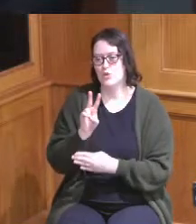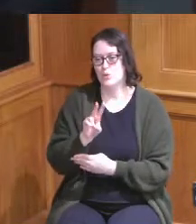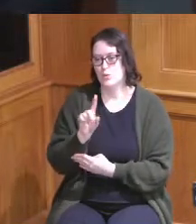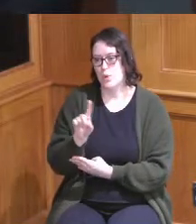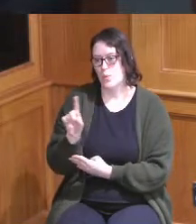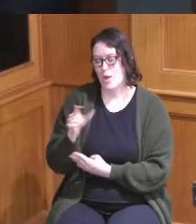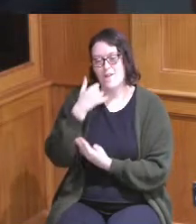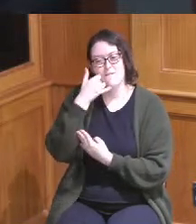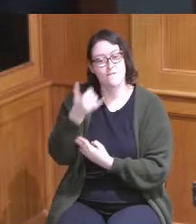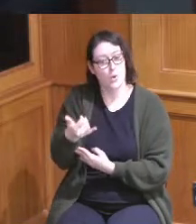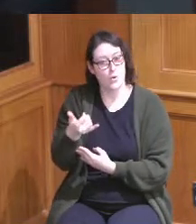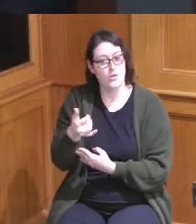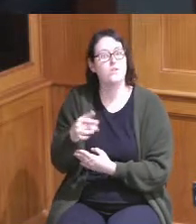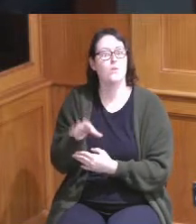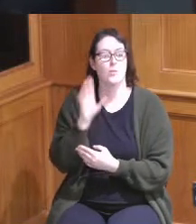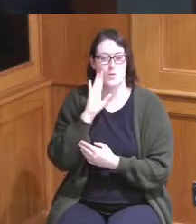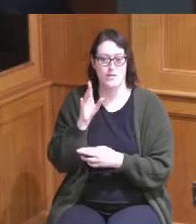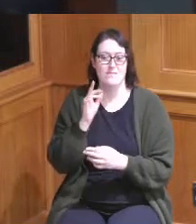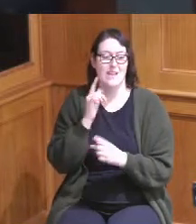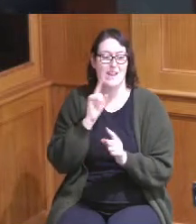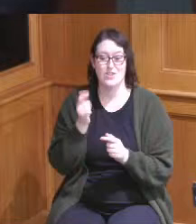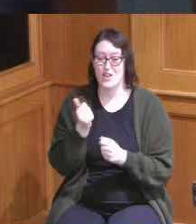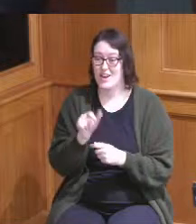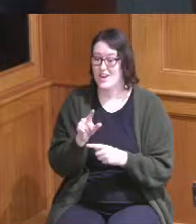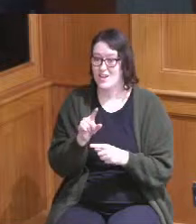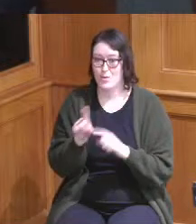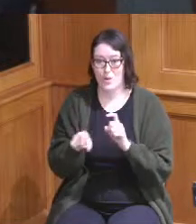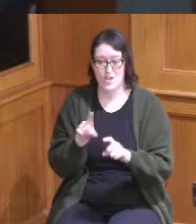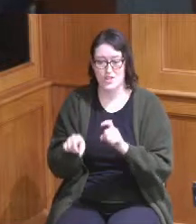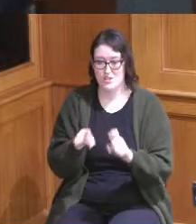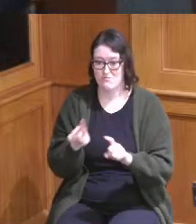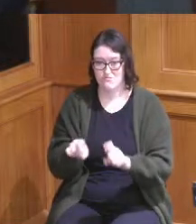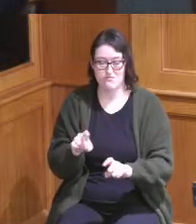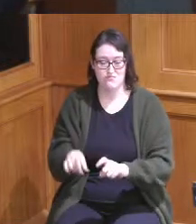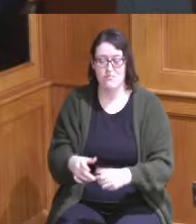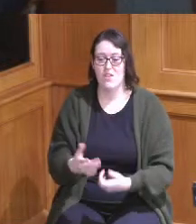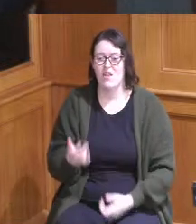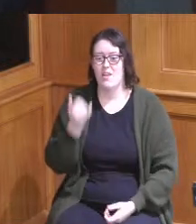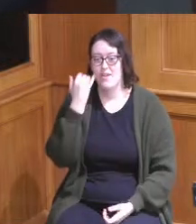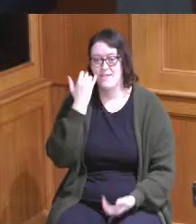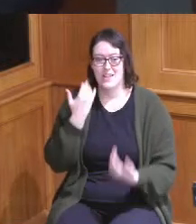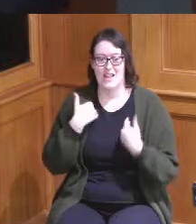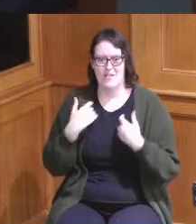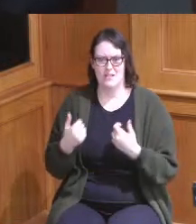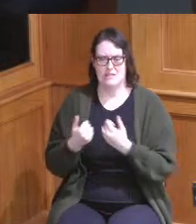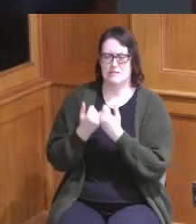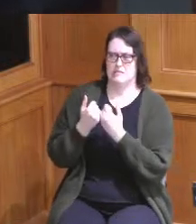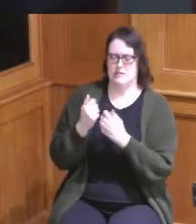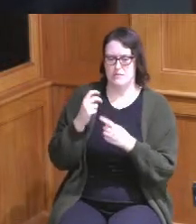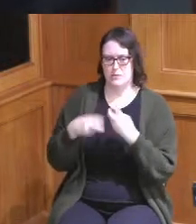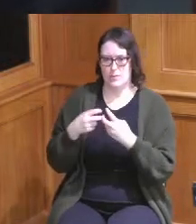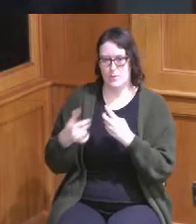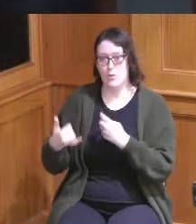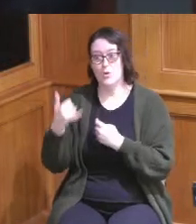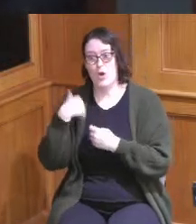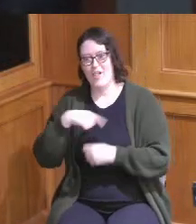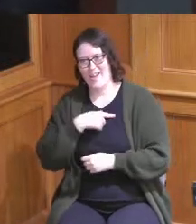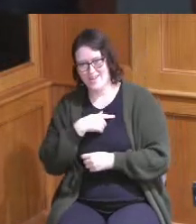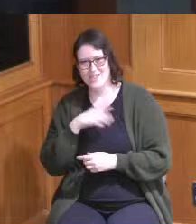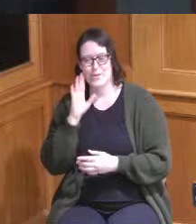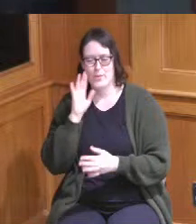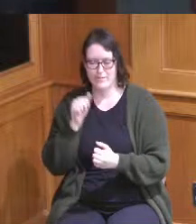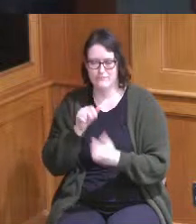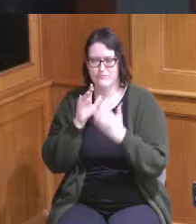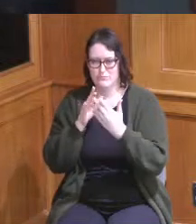that go-to to answer these questions based on information we give them. If they run into any challenges, they call us and we then address the